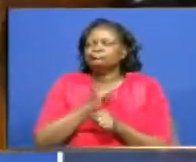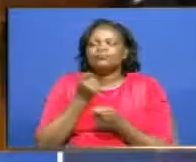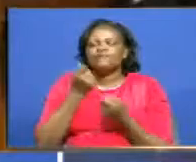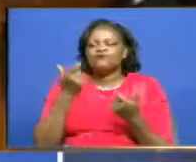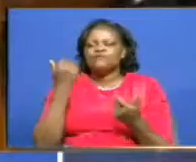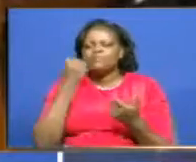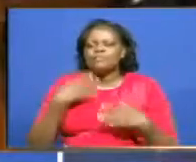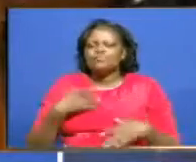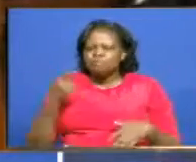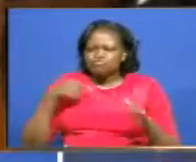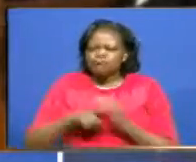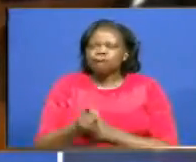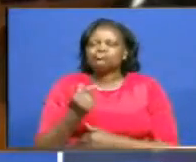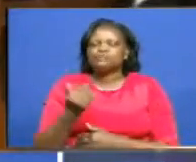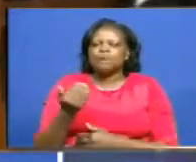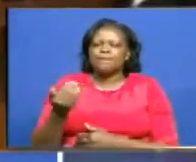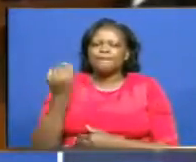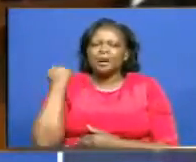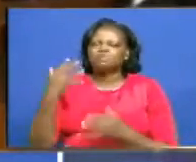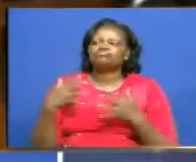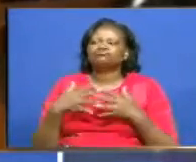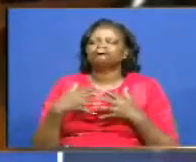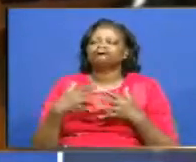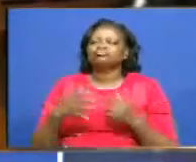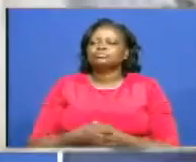through the back gate.